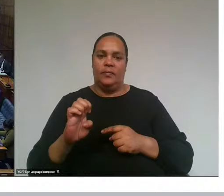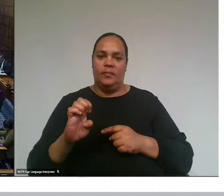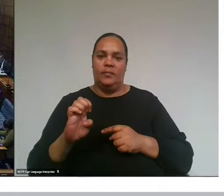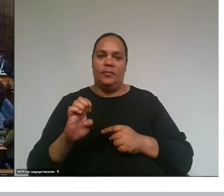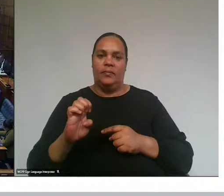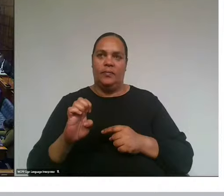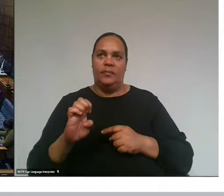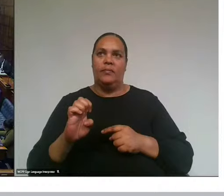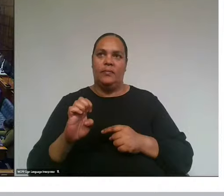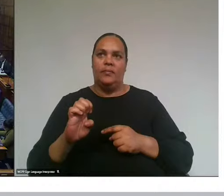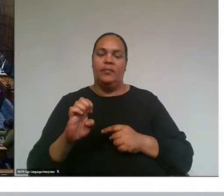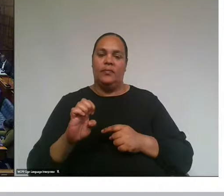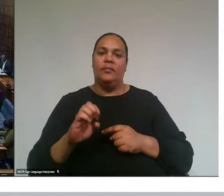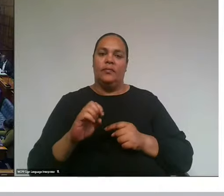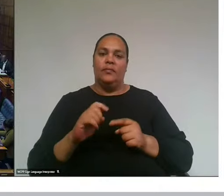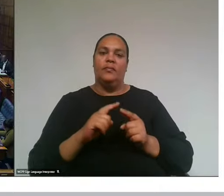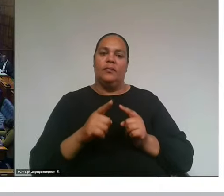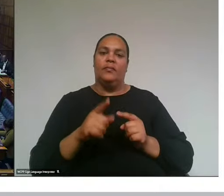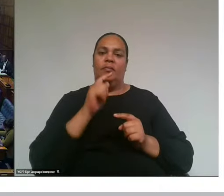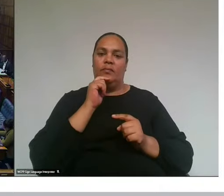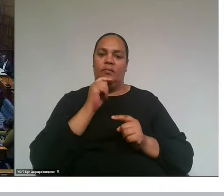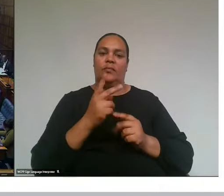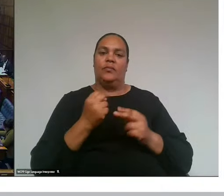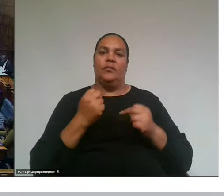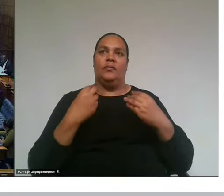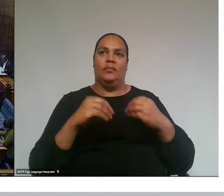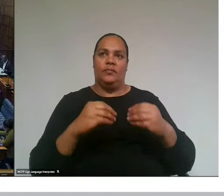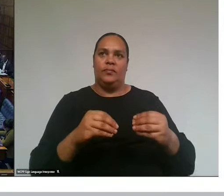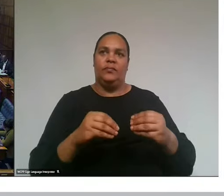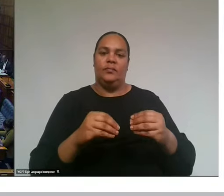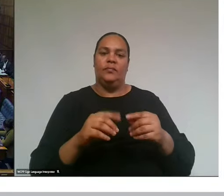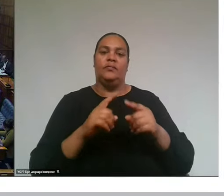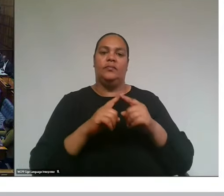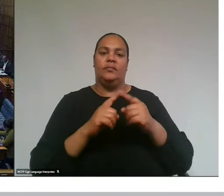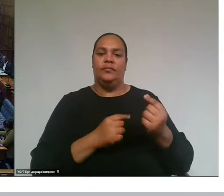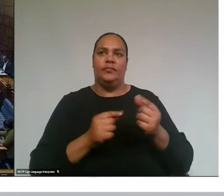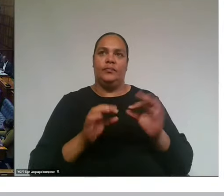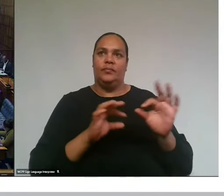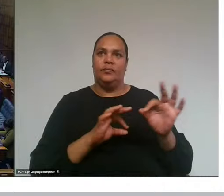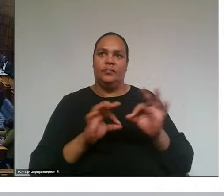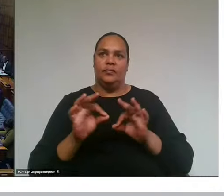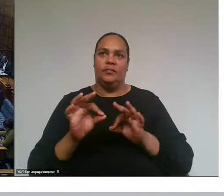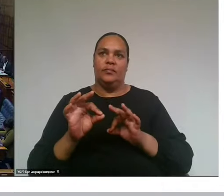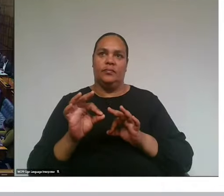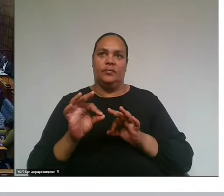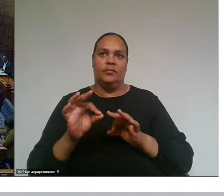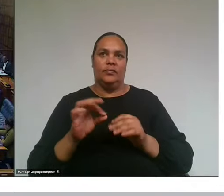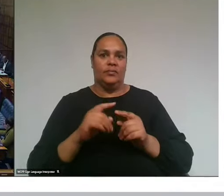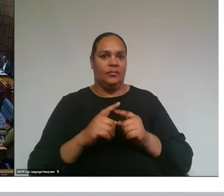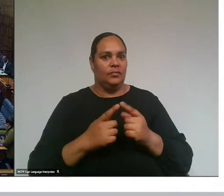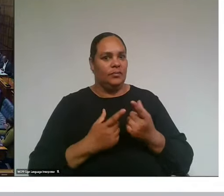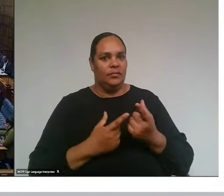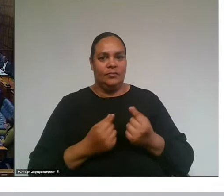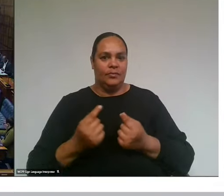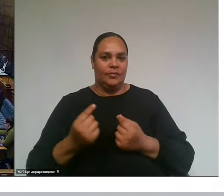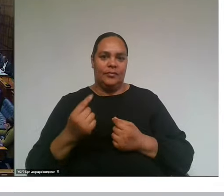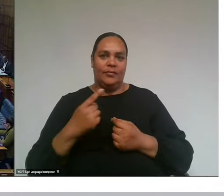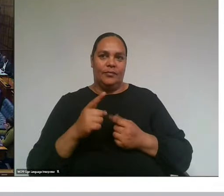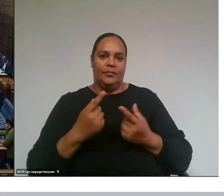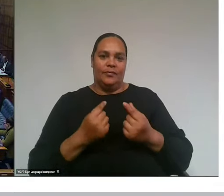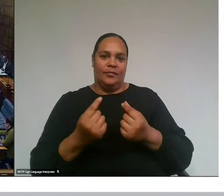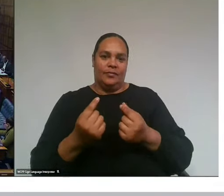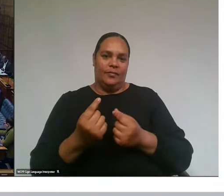is of smm is that is new businesses but also those that are in the small and medium and propelling